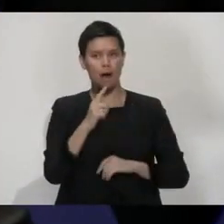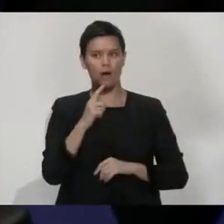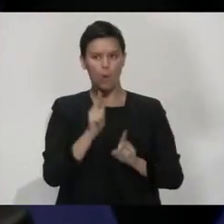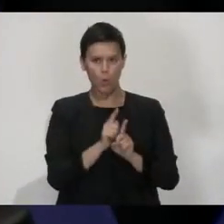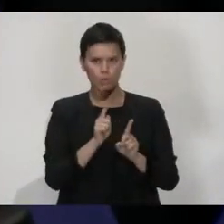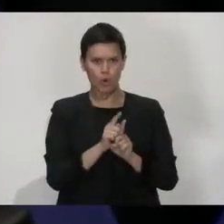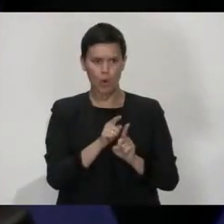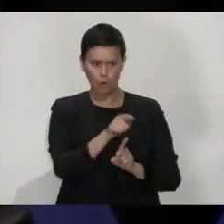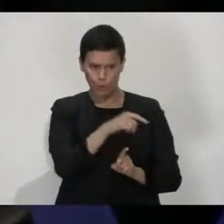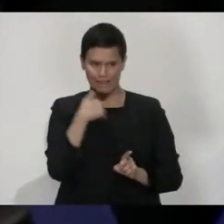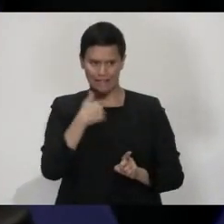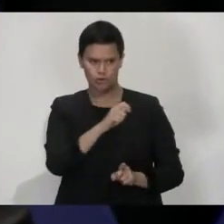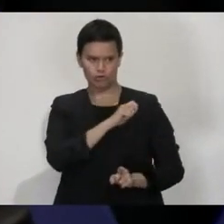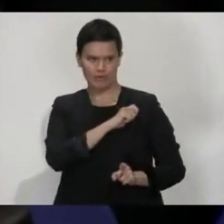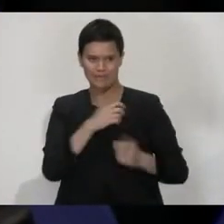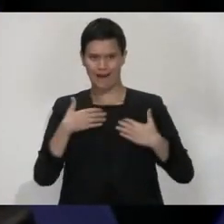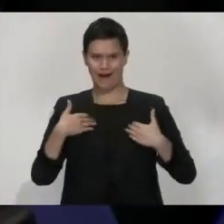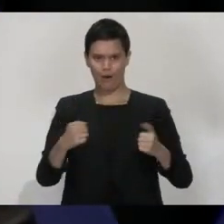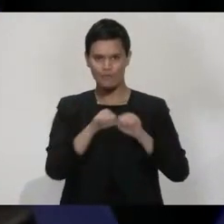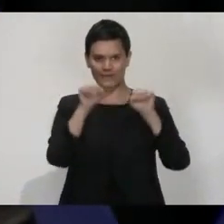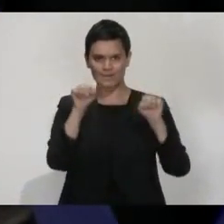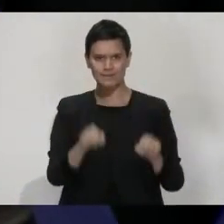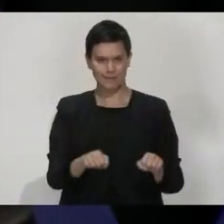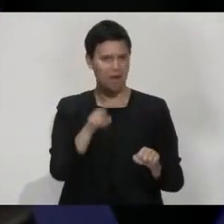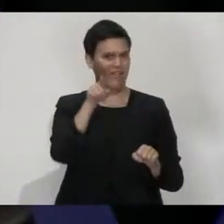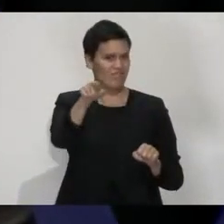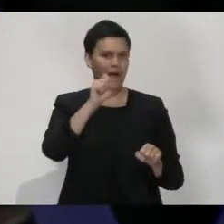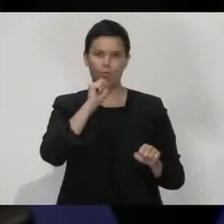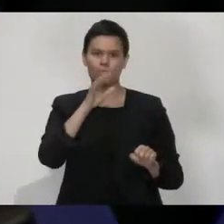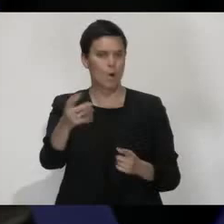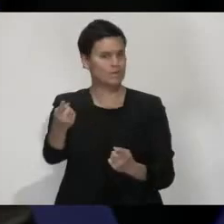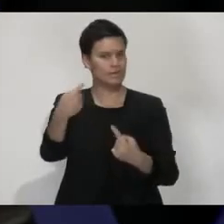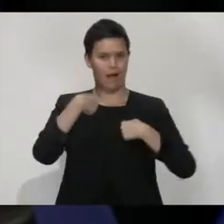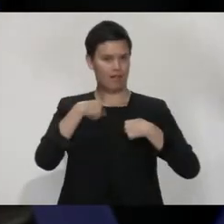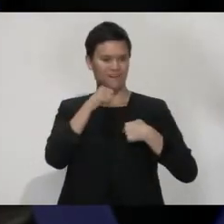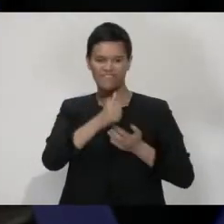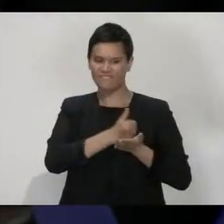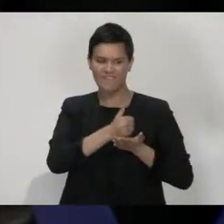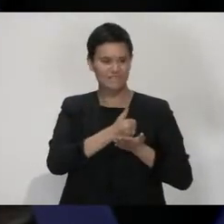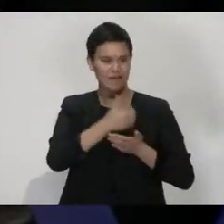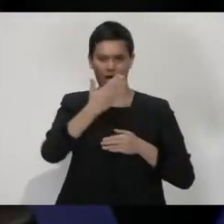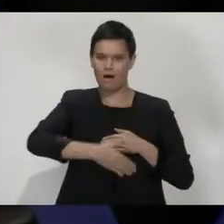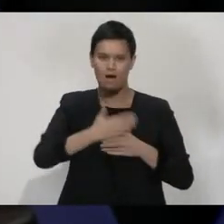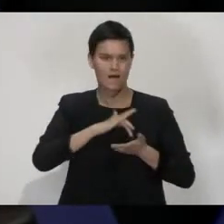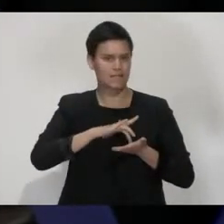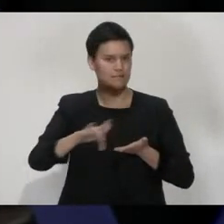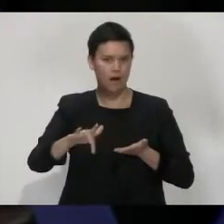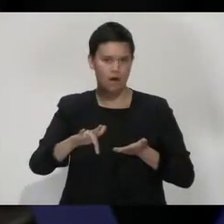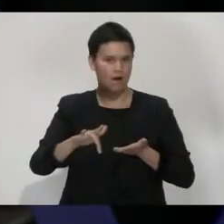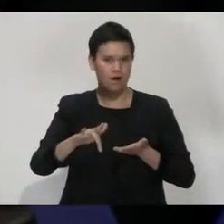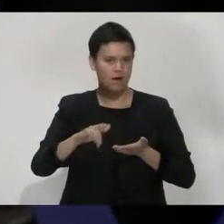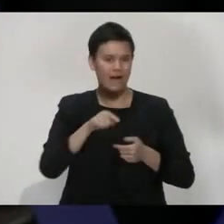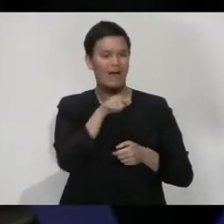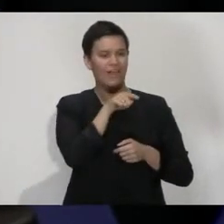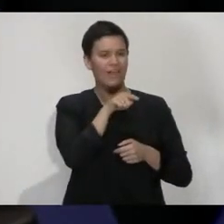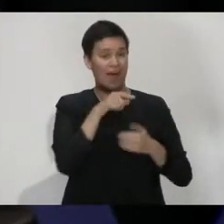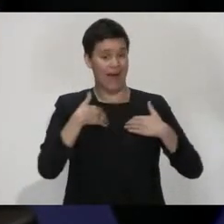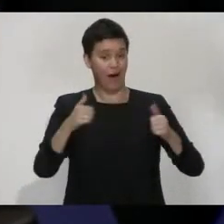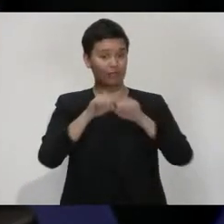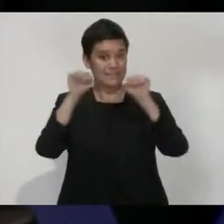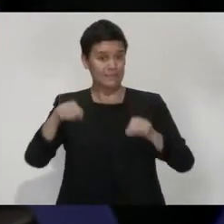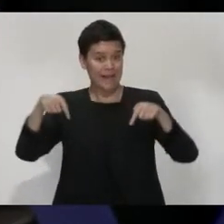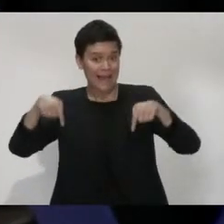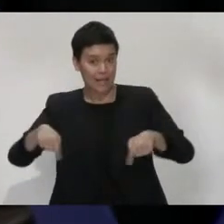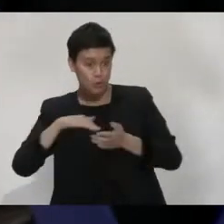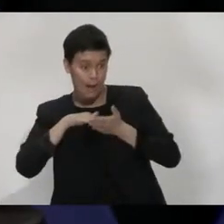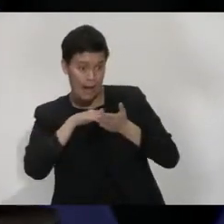trust the health system. These are health professionals, often from the same communities. They're there to help you. This is not an